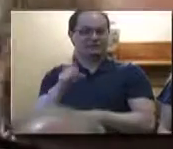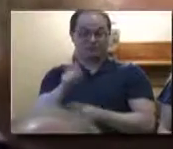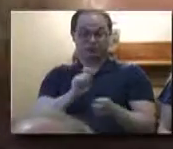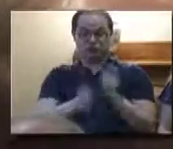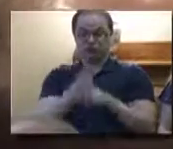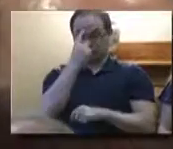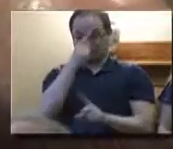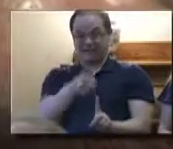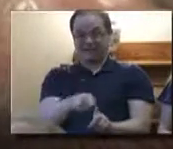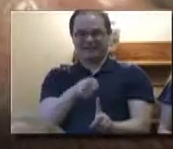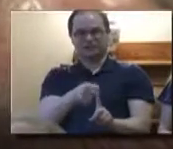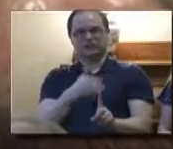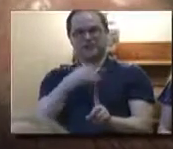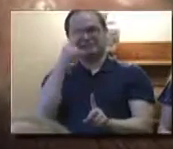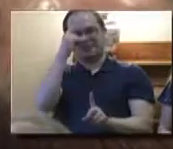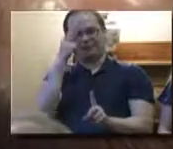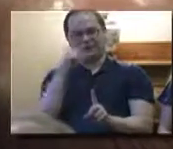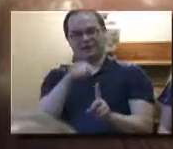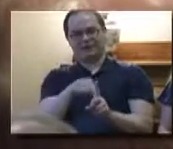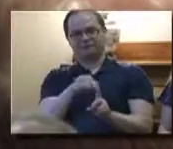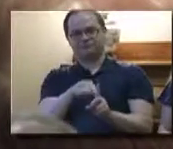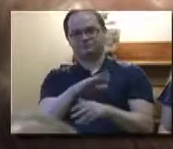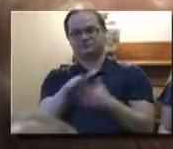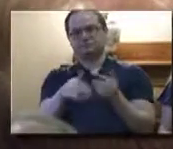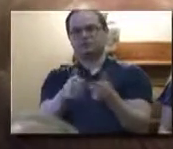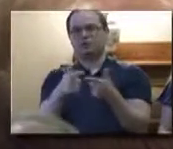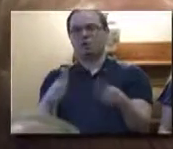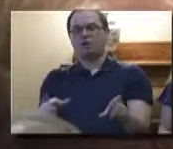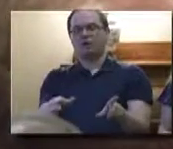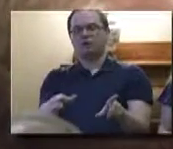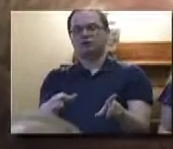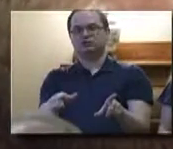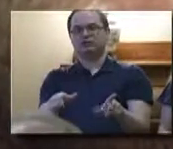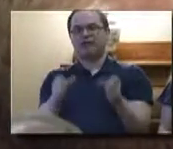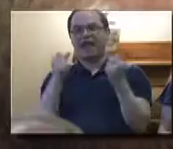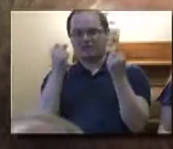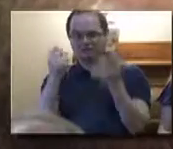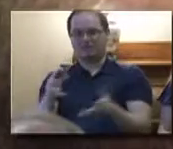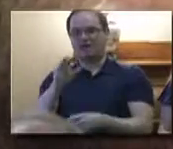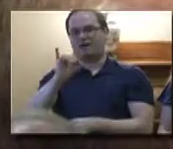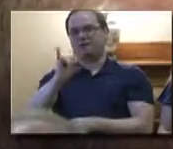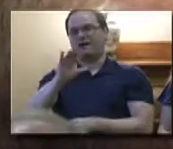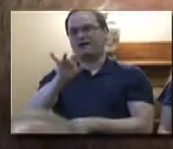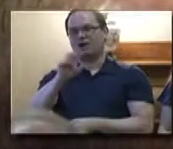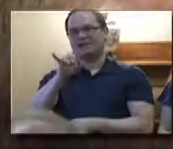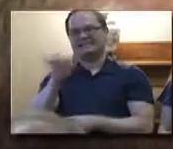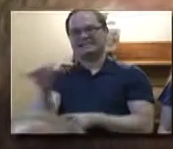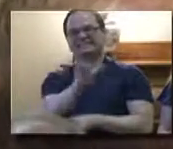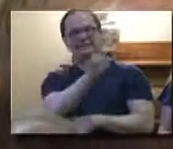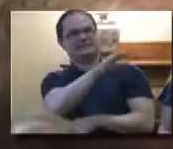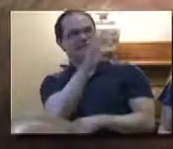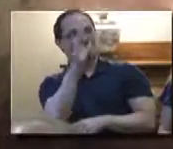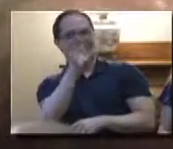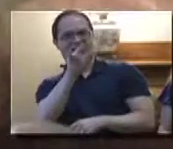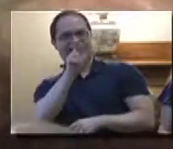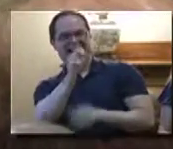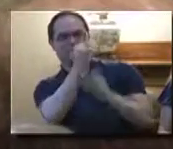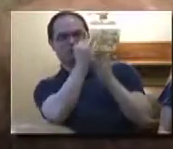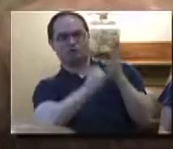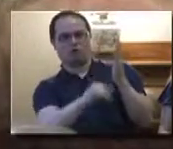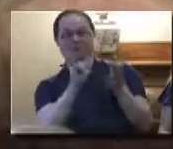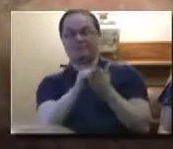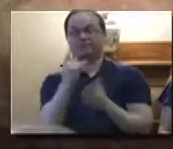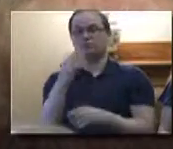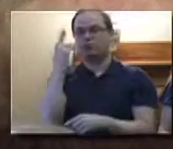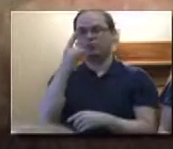her mind, and she now has a theory that all languages have a lot of iconicity, just like those cave drawings, and that that's one of the